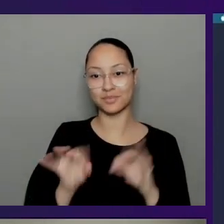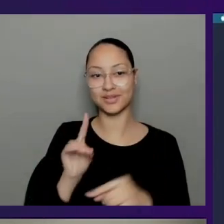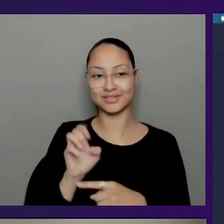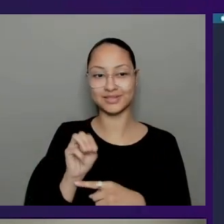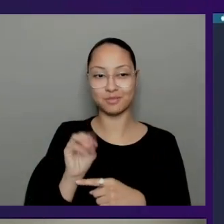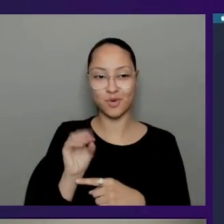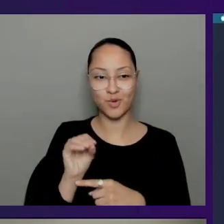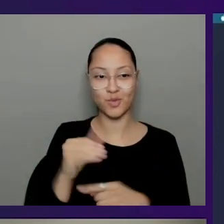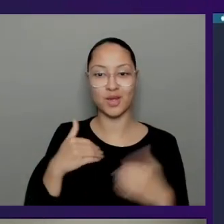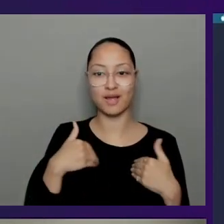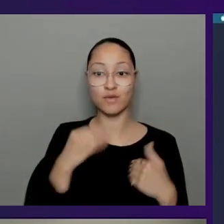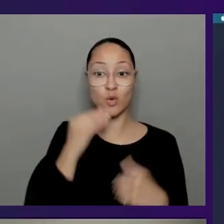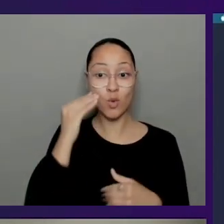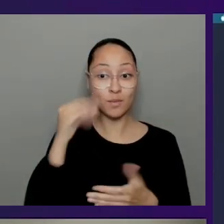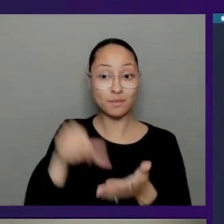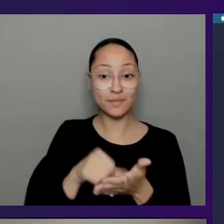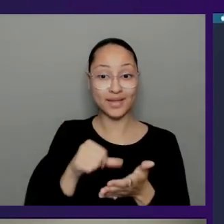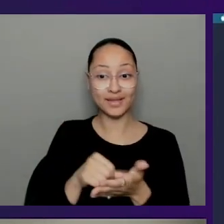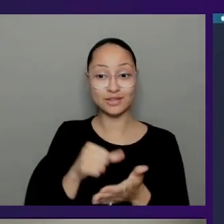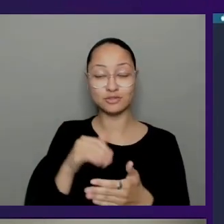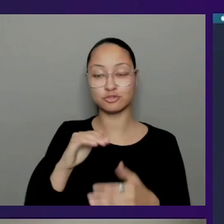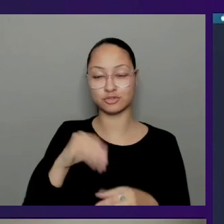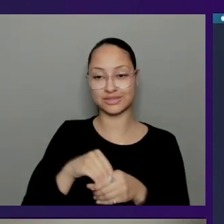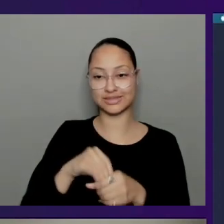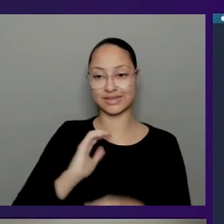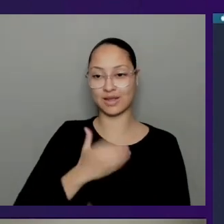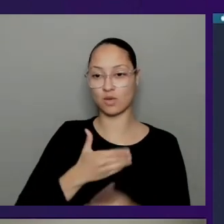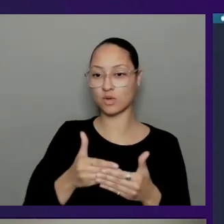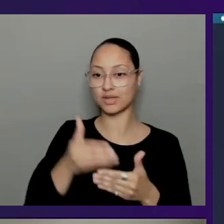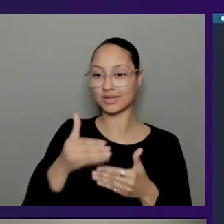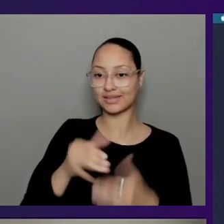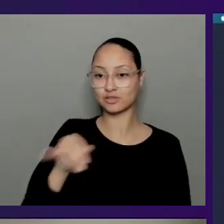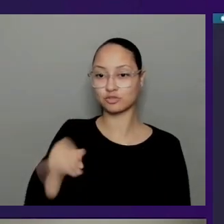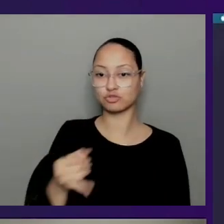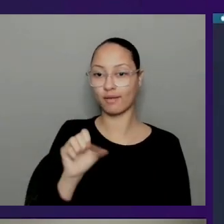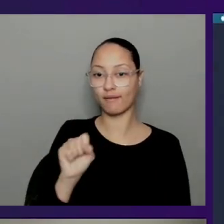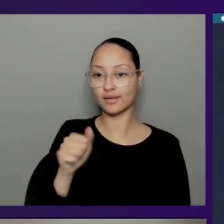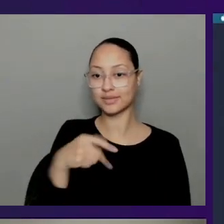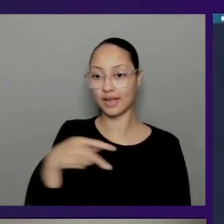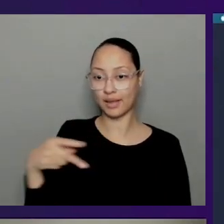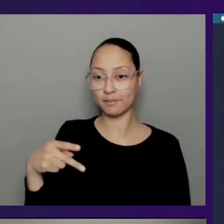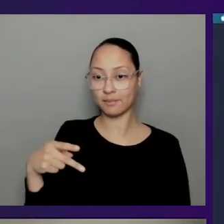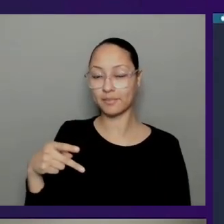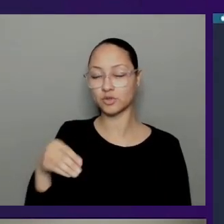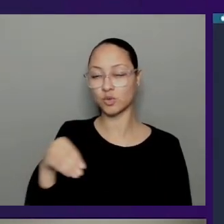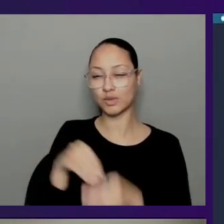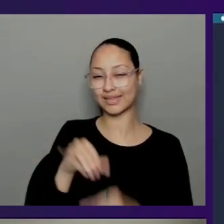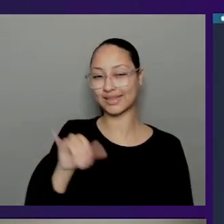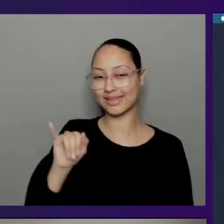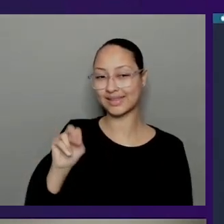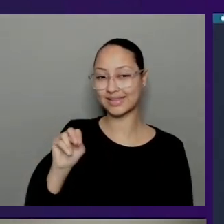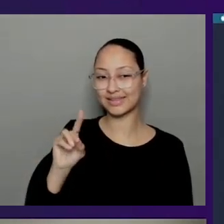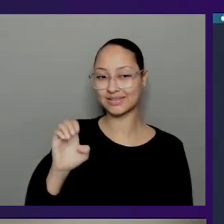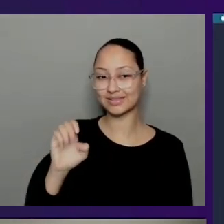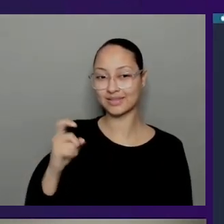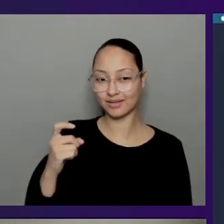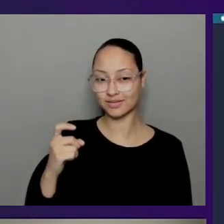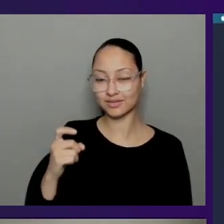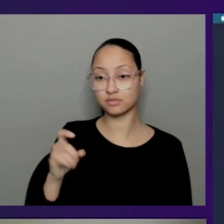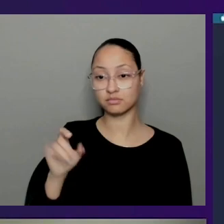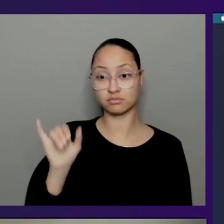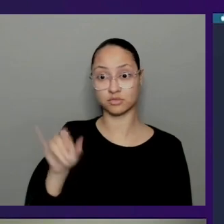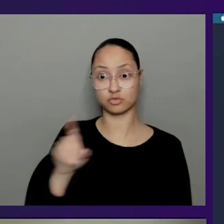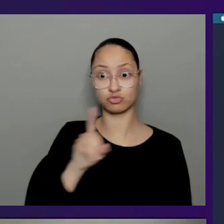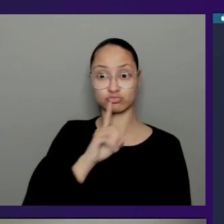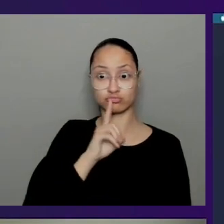page in our Next.js application sitting at index. And this is a real live version of